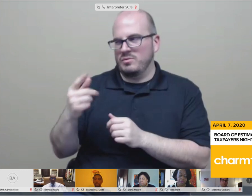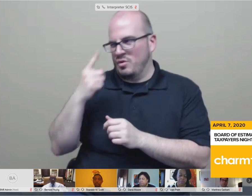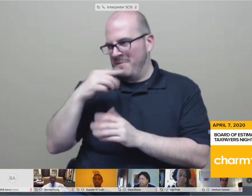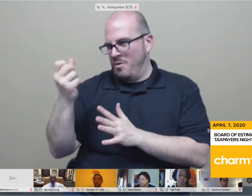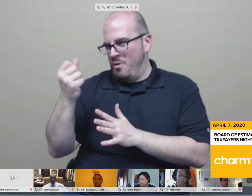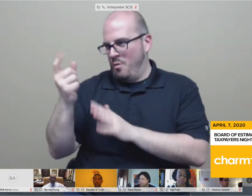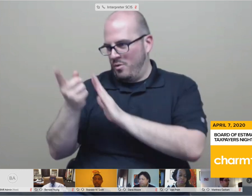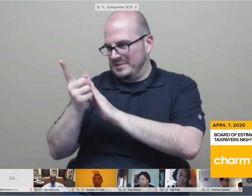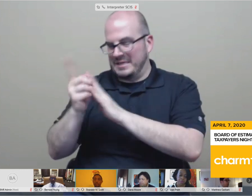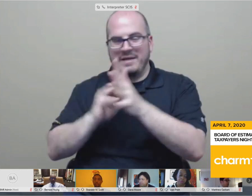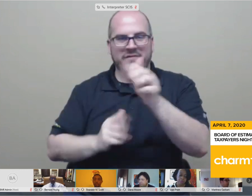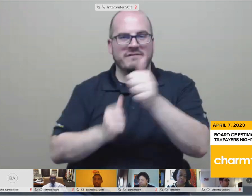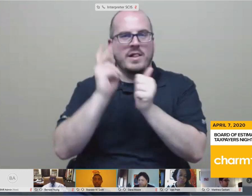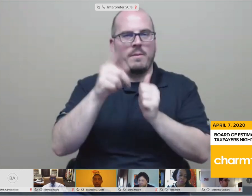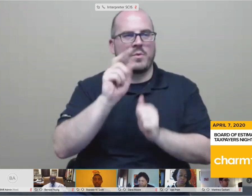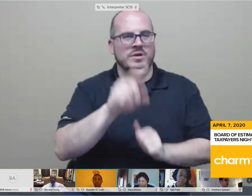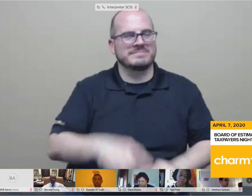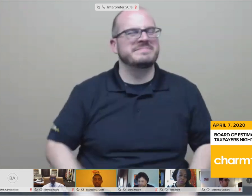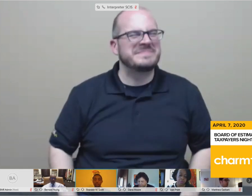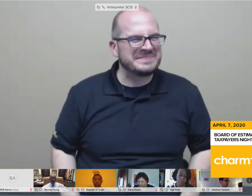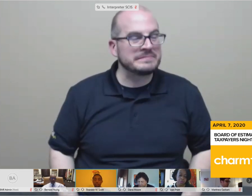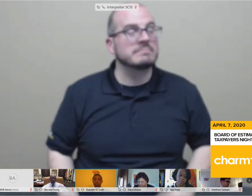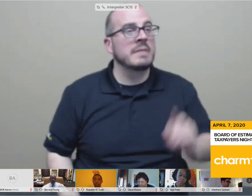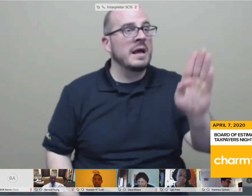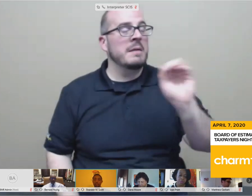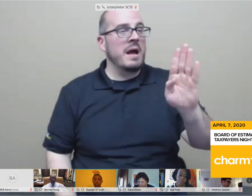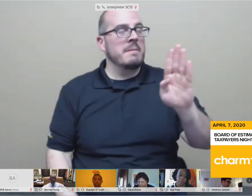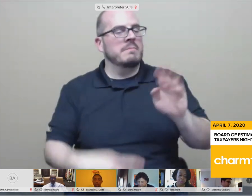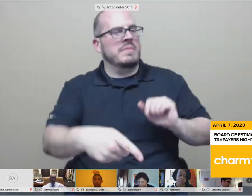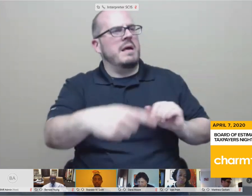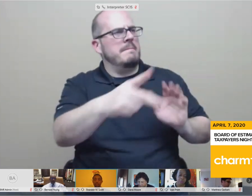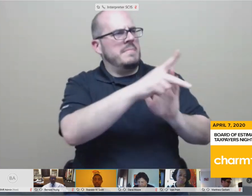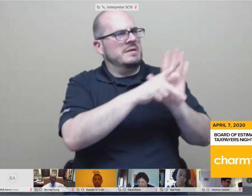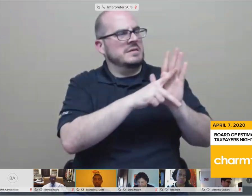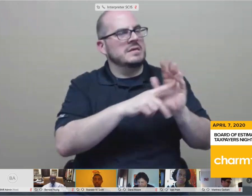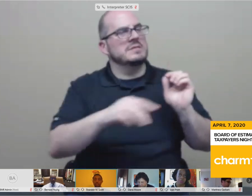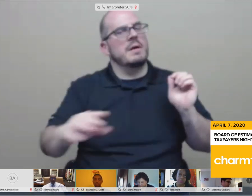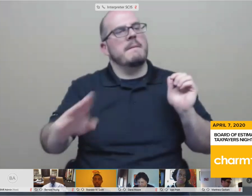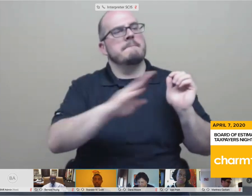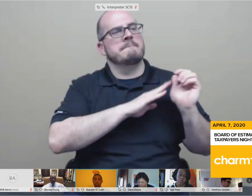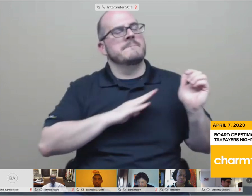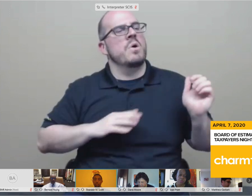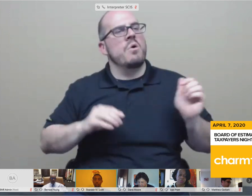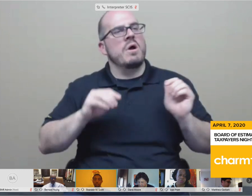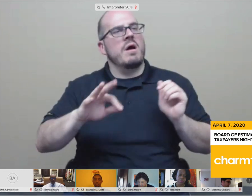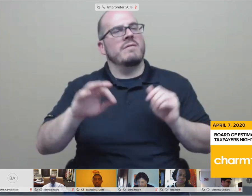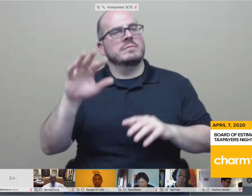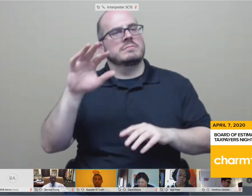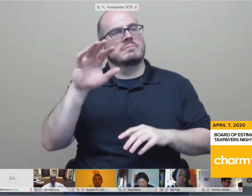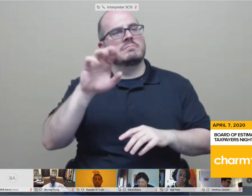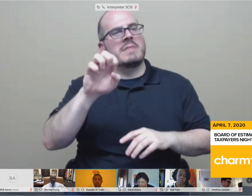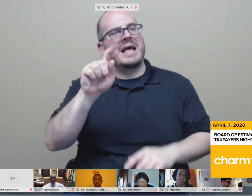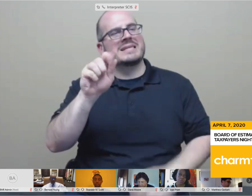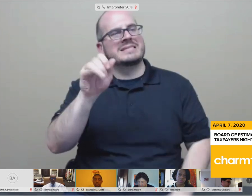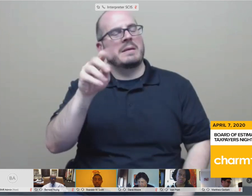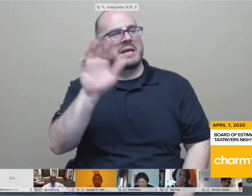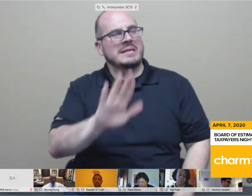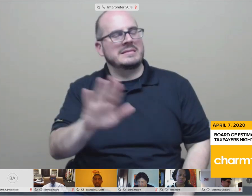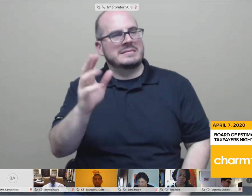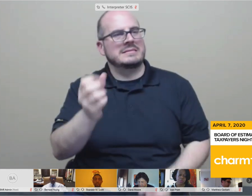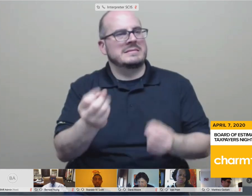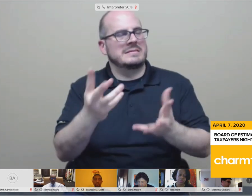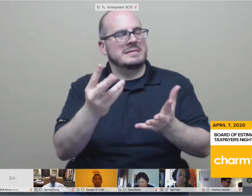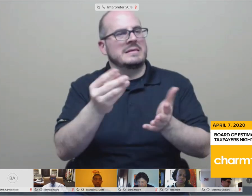the budget director. Bob, that policy is a Board of Estimates policy and can be changed by the board, correct? That's